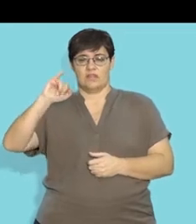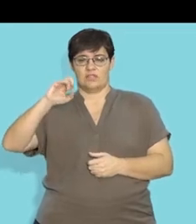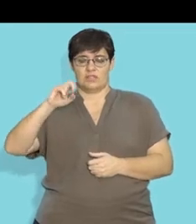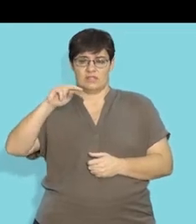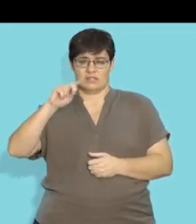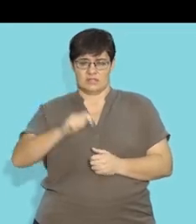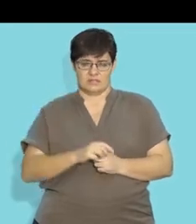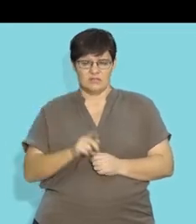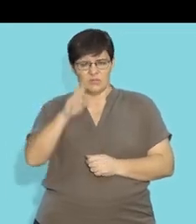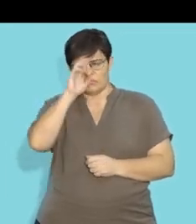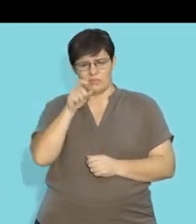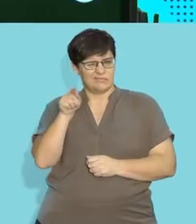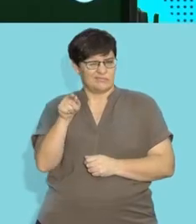coefficient?